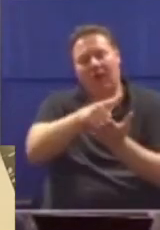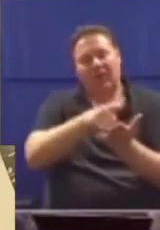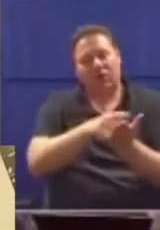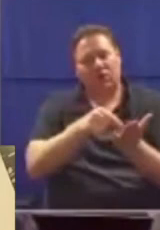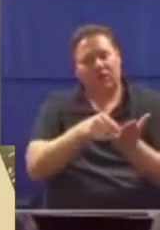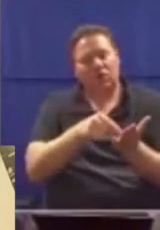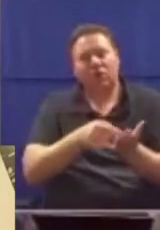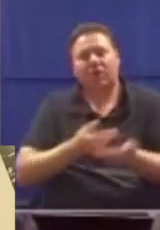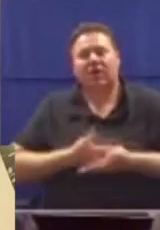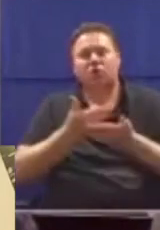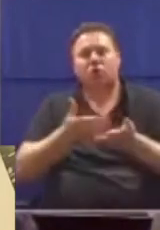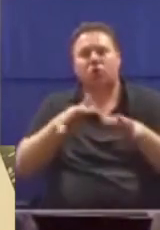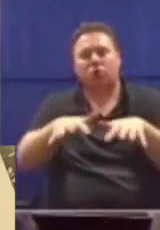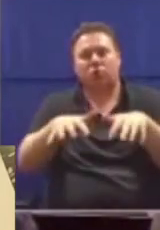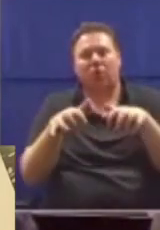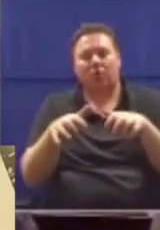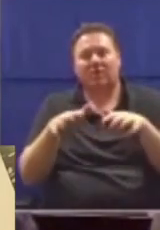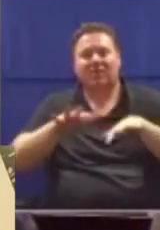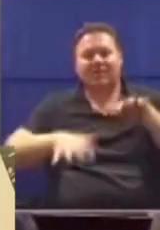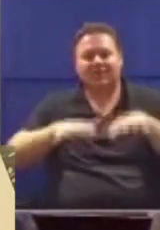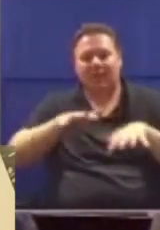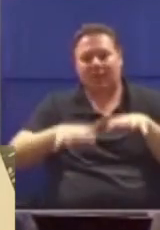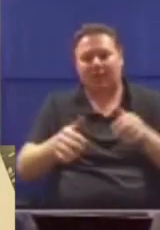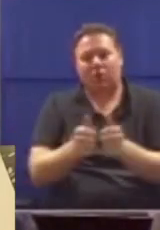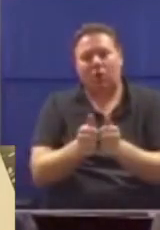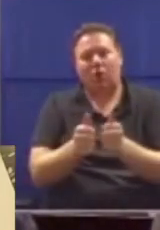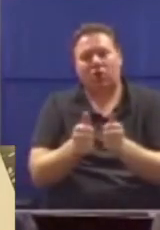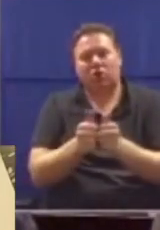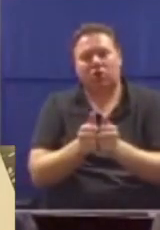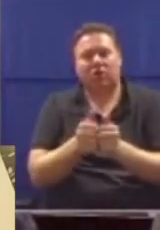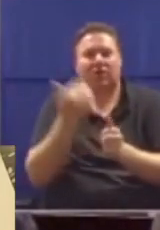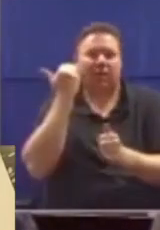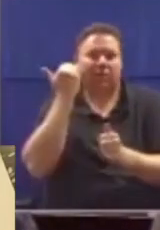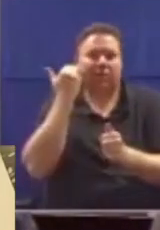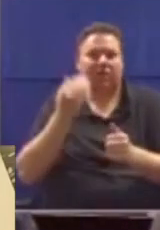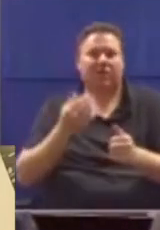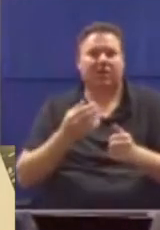introduced in parliament to stabilize coalition governments for effective service delivery?